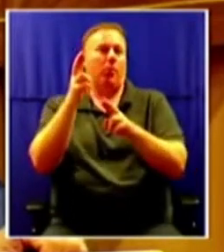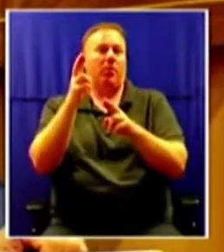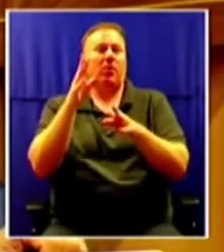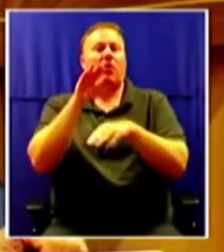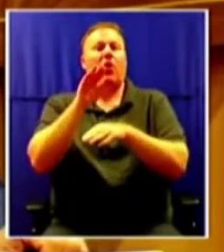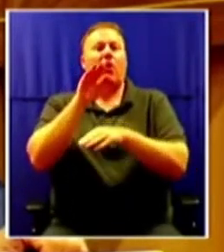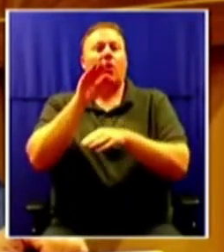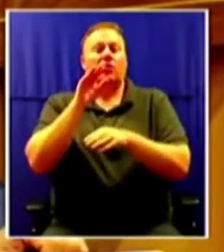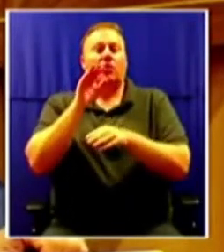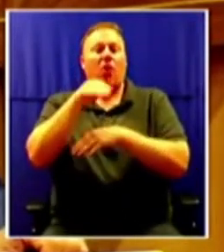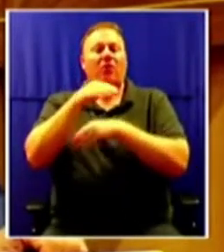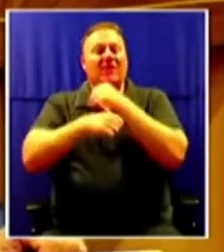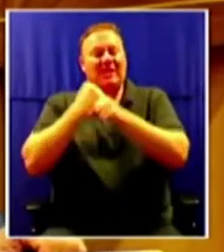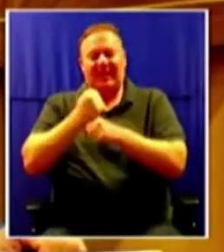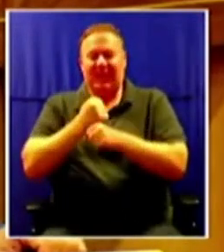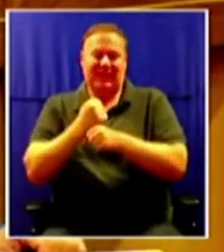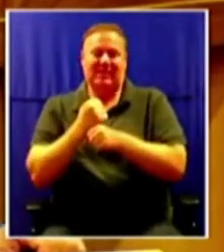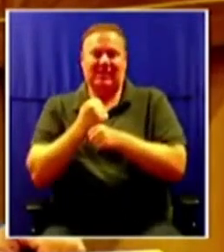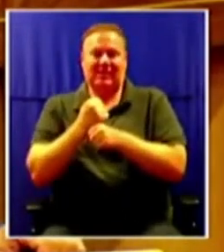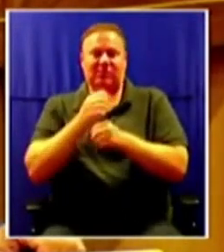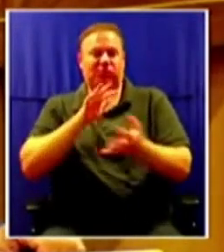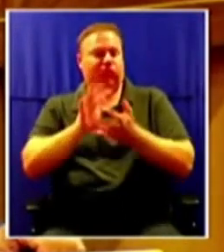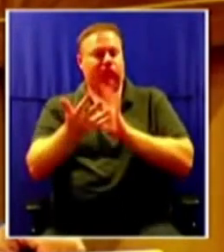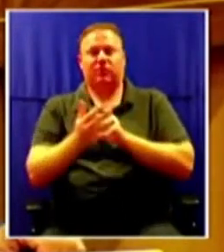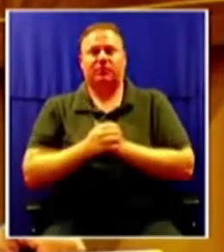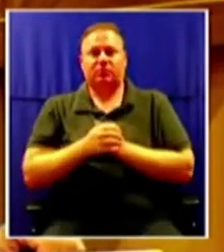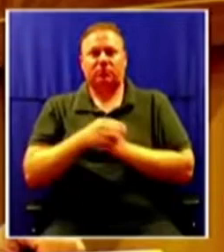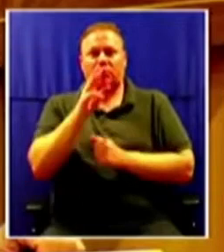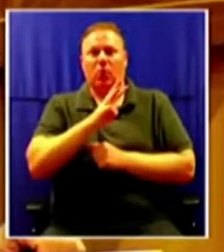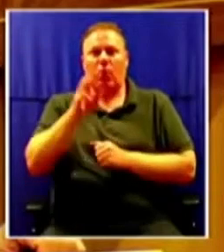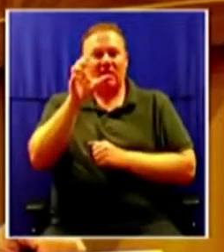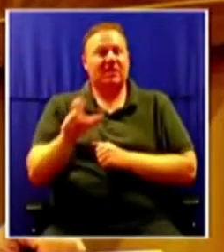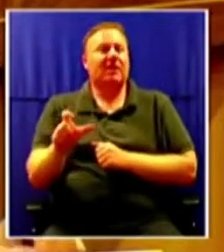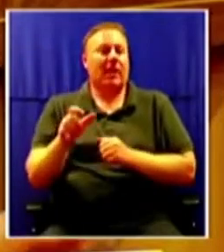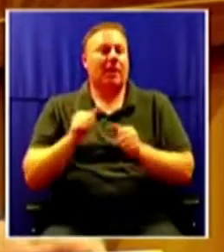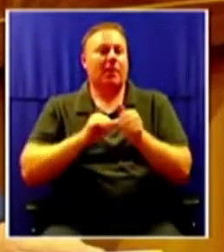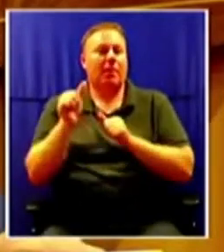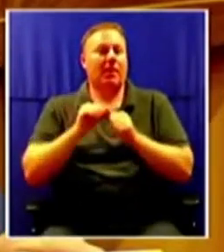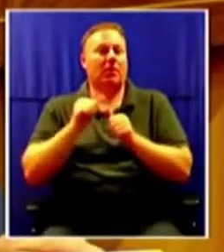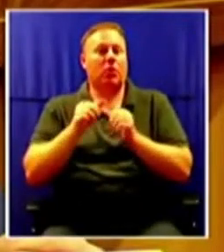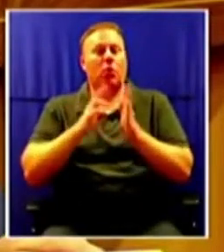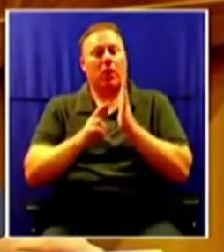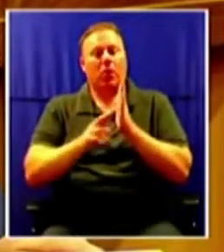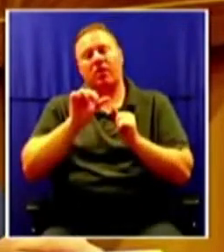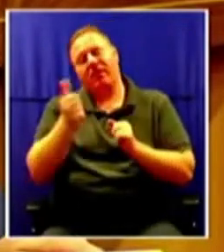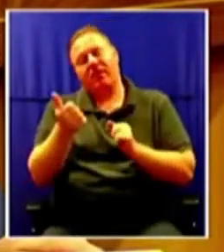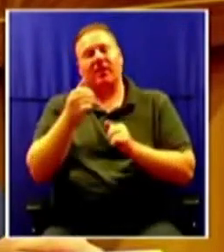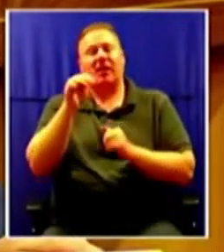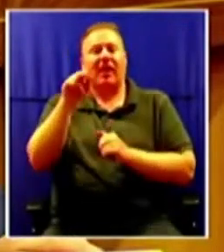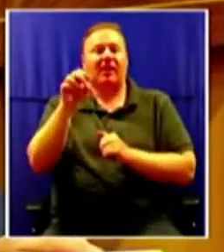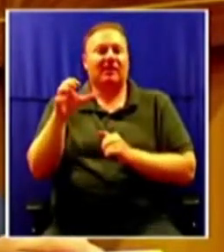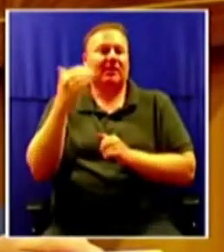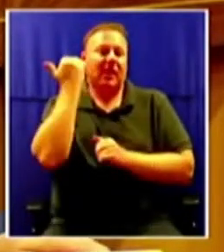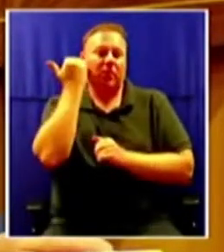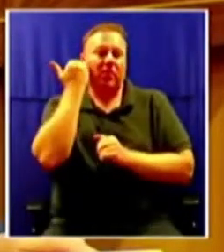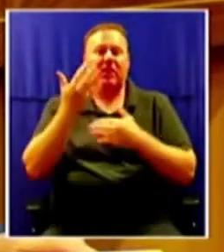mismanagement by your predecessor. It didn't matter that the Western Cape had a track record far better than any ANC government on